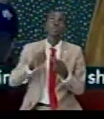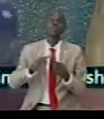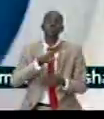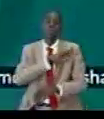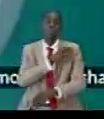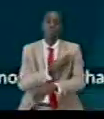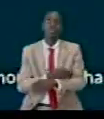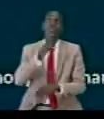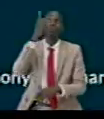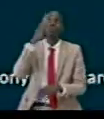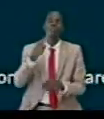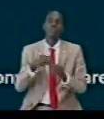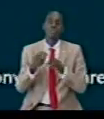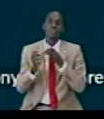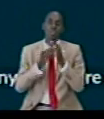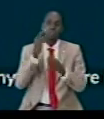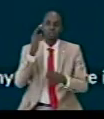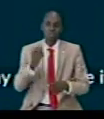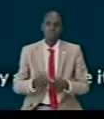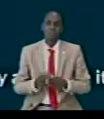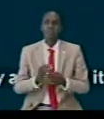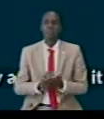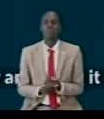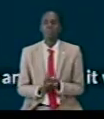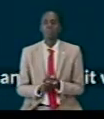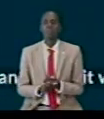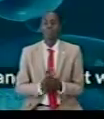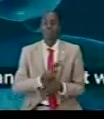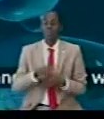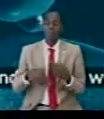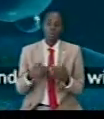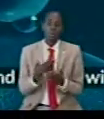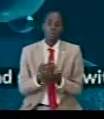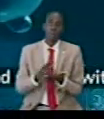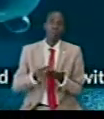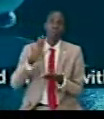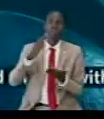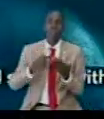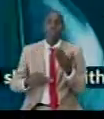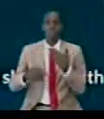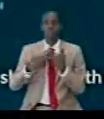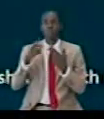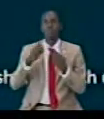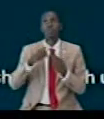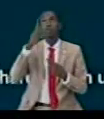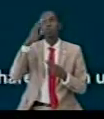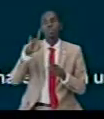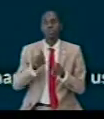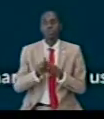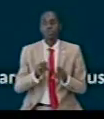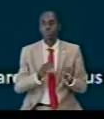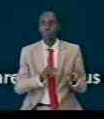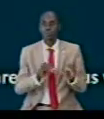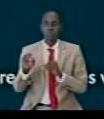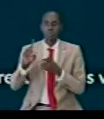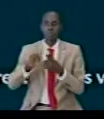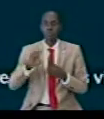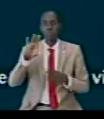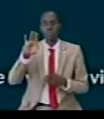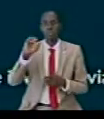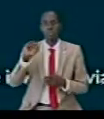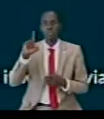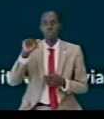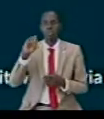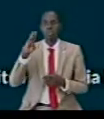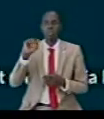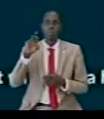in Jesus' name. Yes, all glory return to God as we take you to Calabar for another